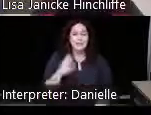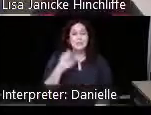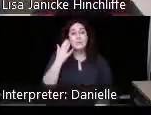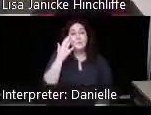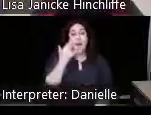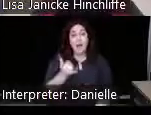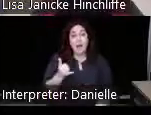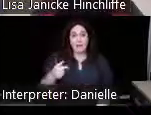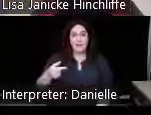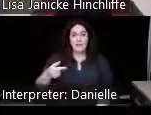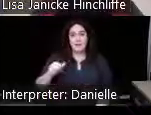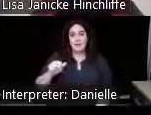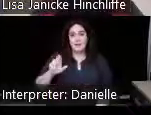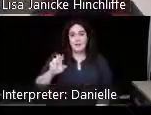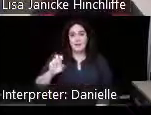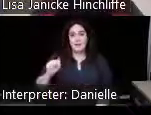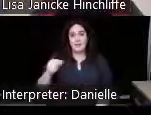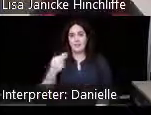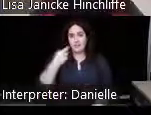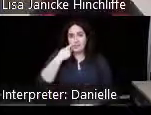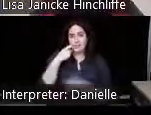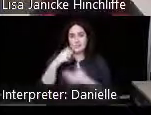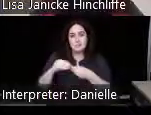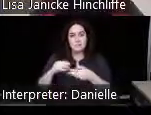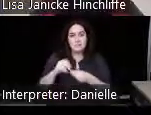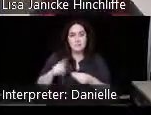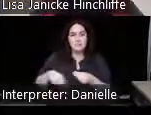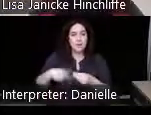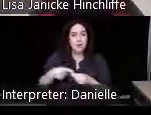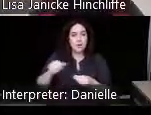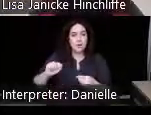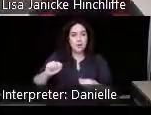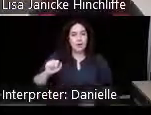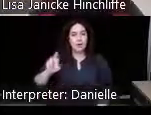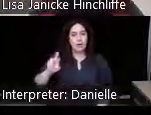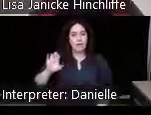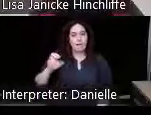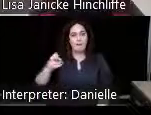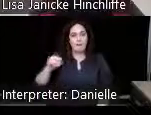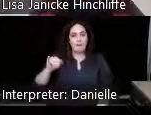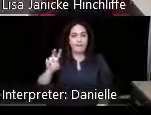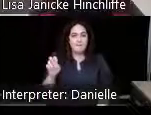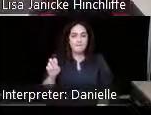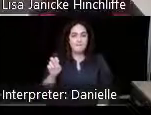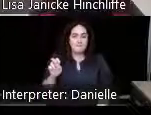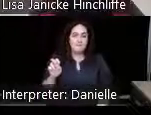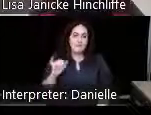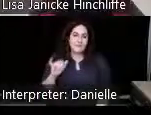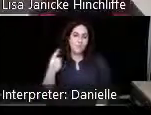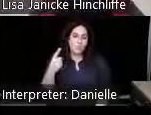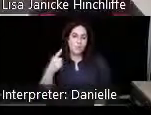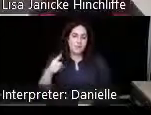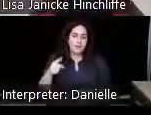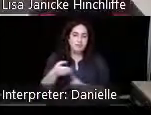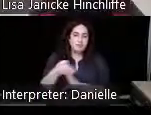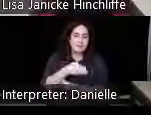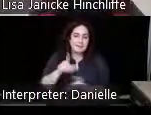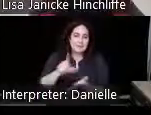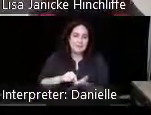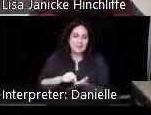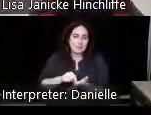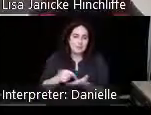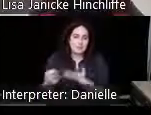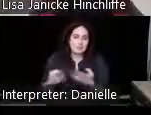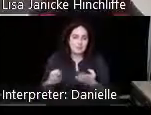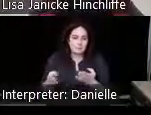just ended with, which was this mention of the archive, which is one of the preprint servers that exists out there in the